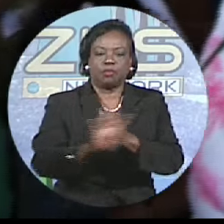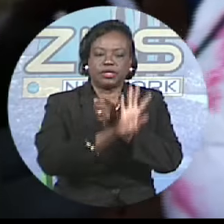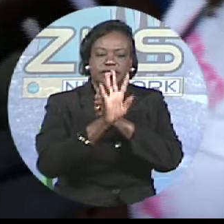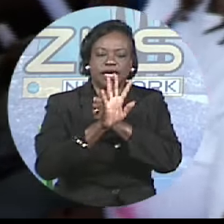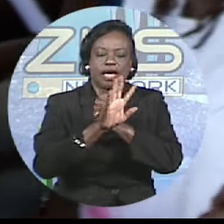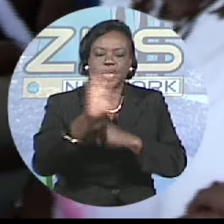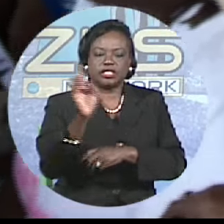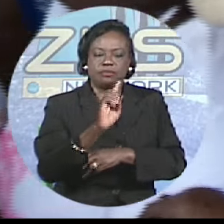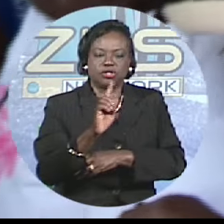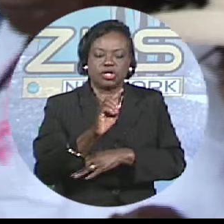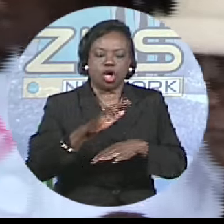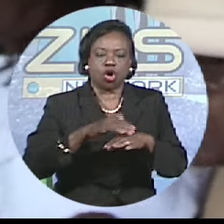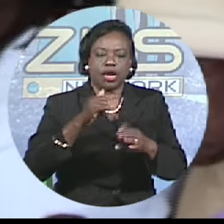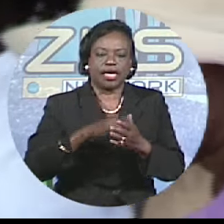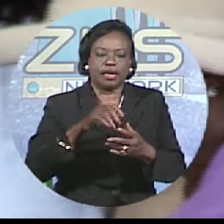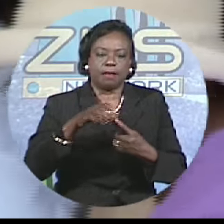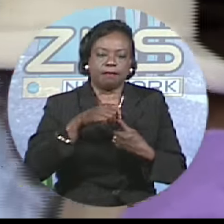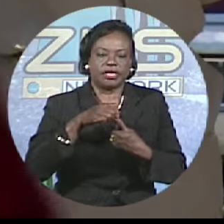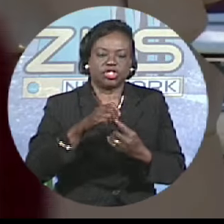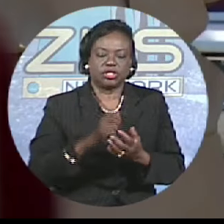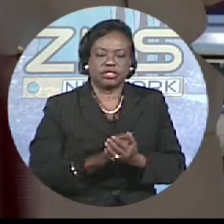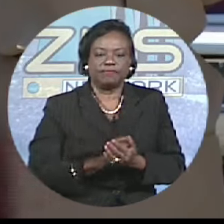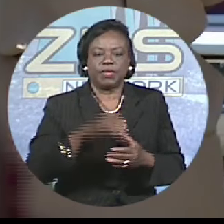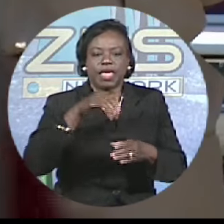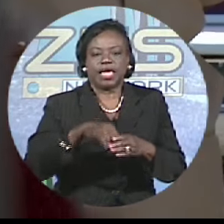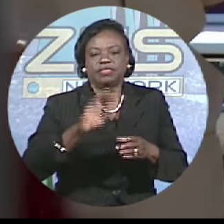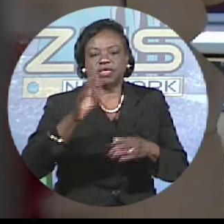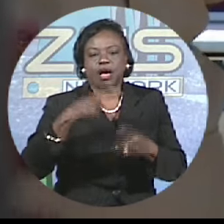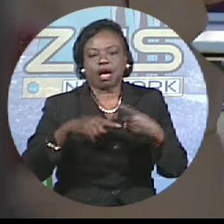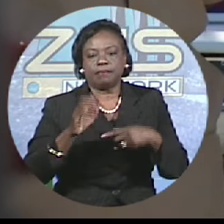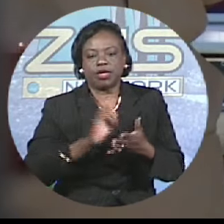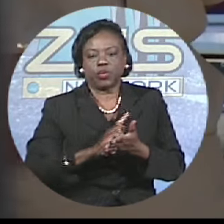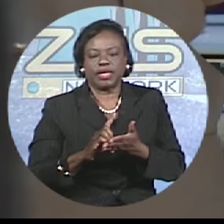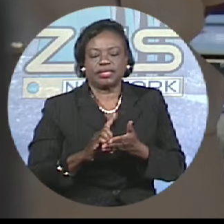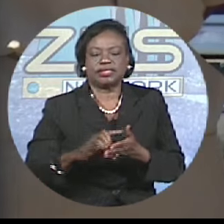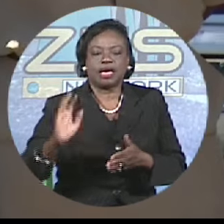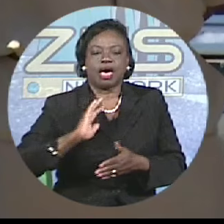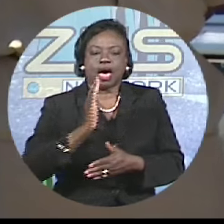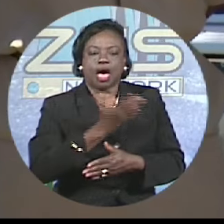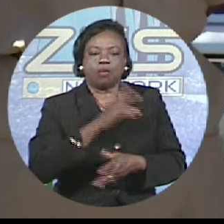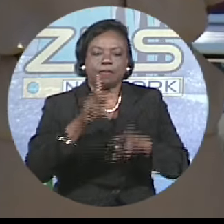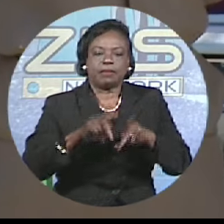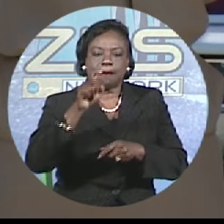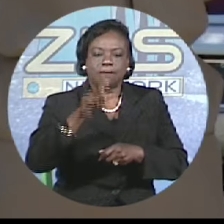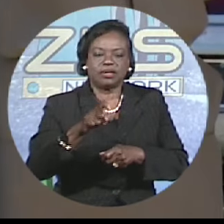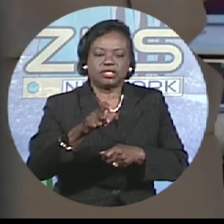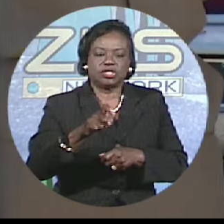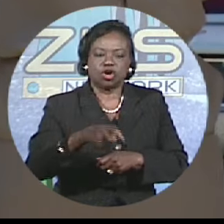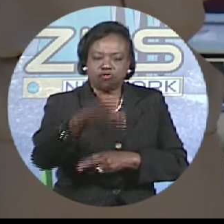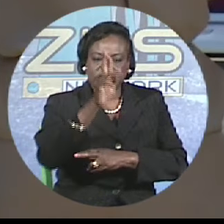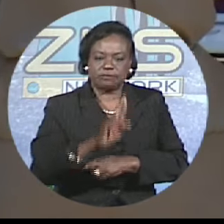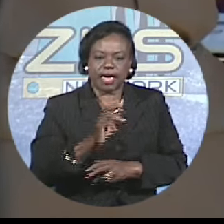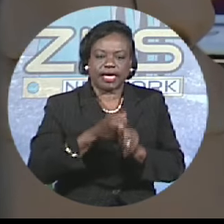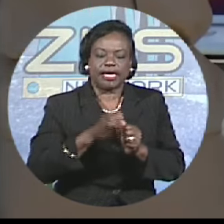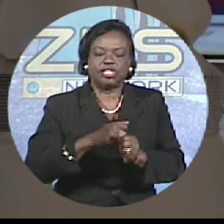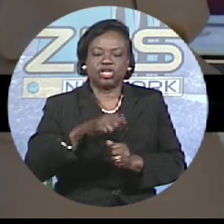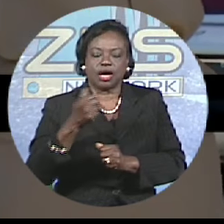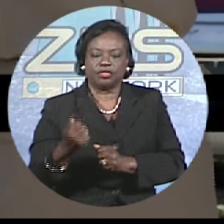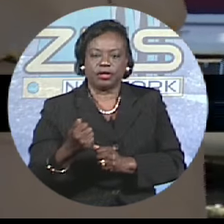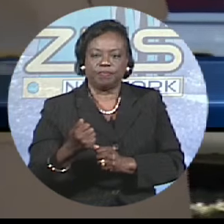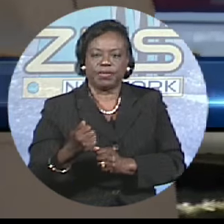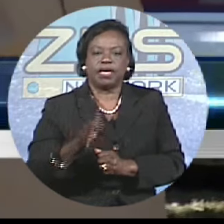democracy, calling it precious. In the coming weeks, our candidates must respect each other. We must be able